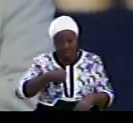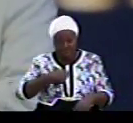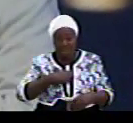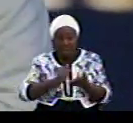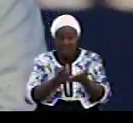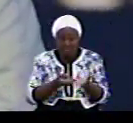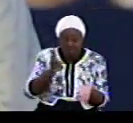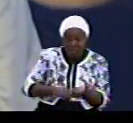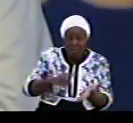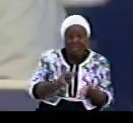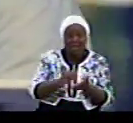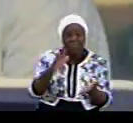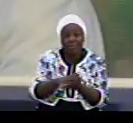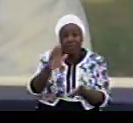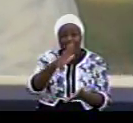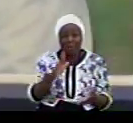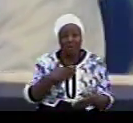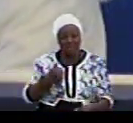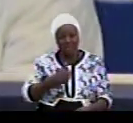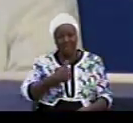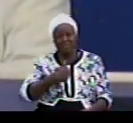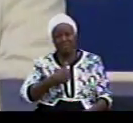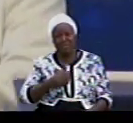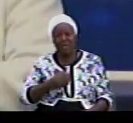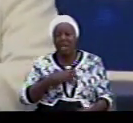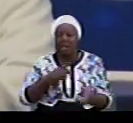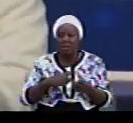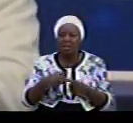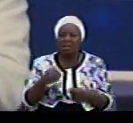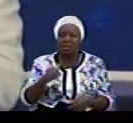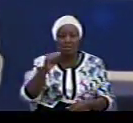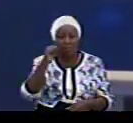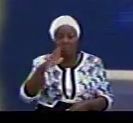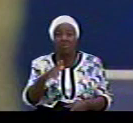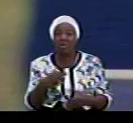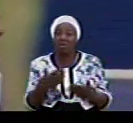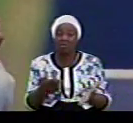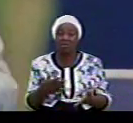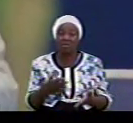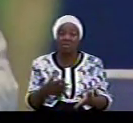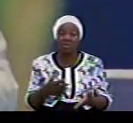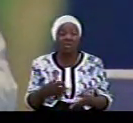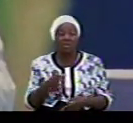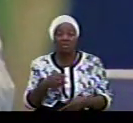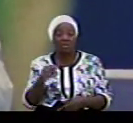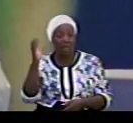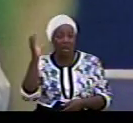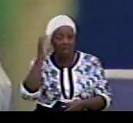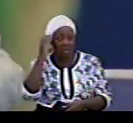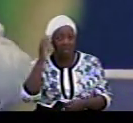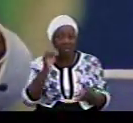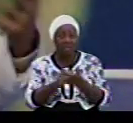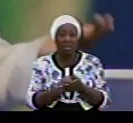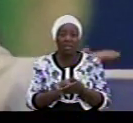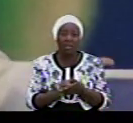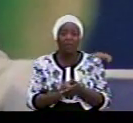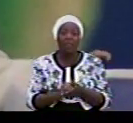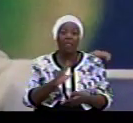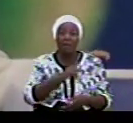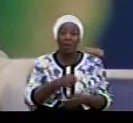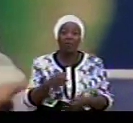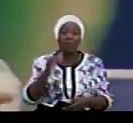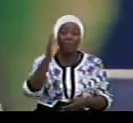then the woman heard where I was having a meeting, and she